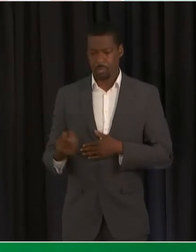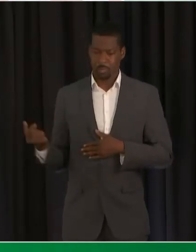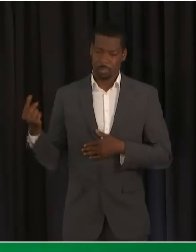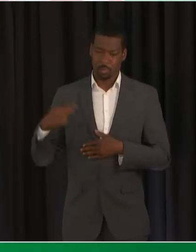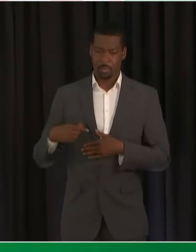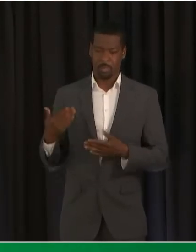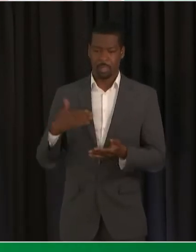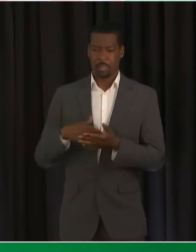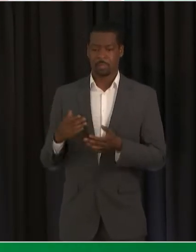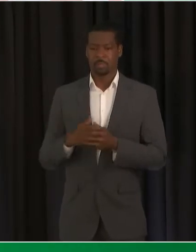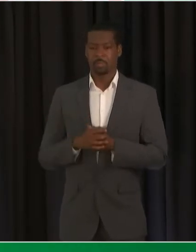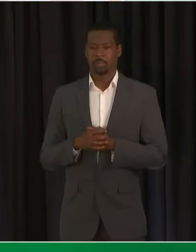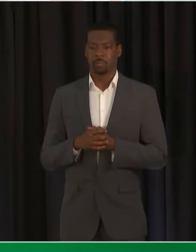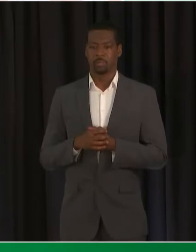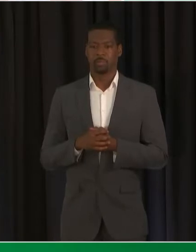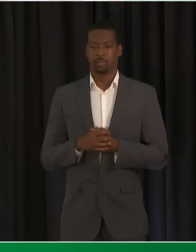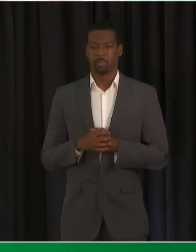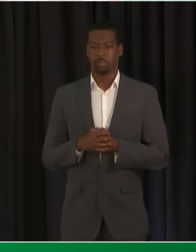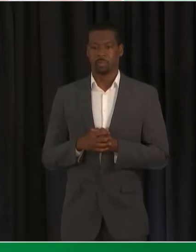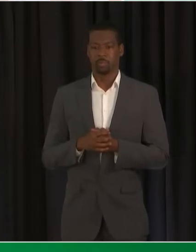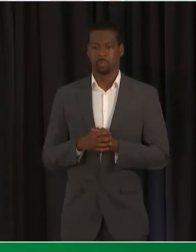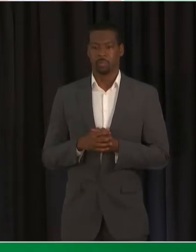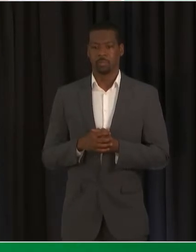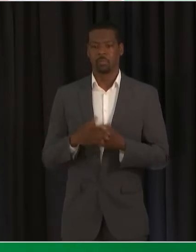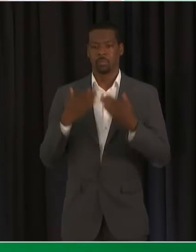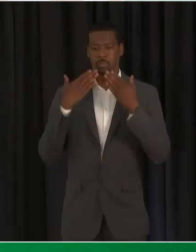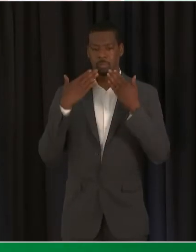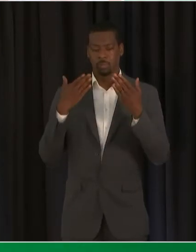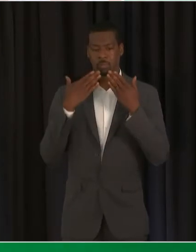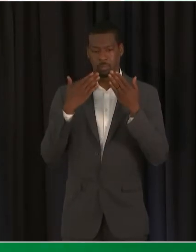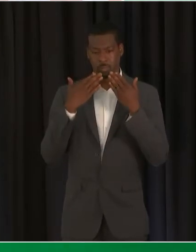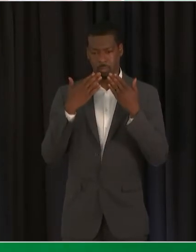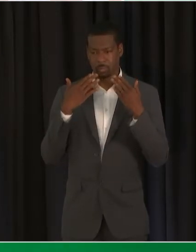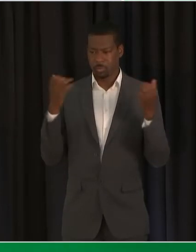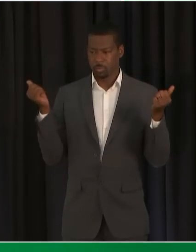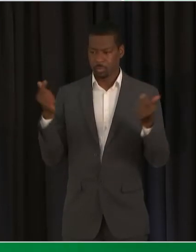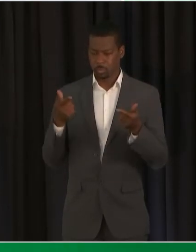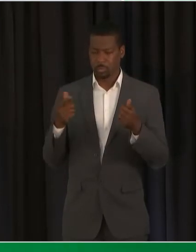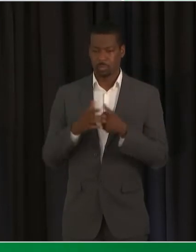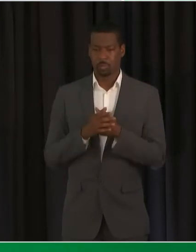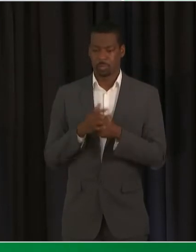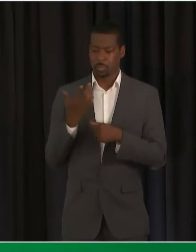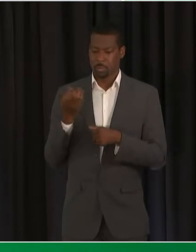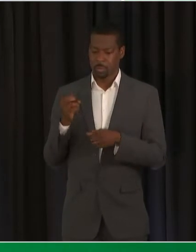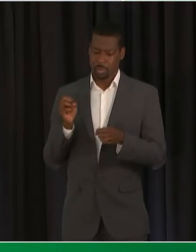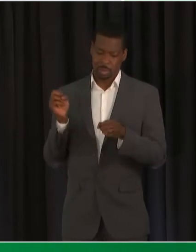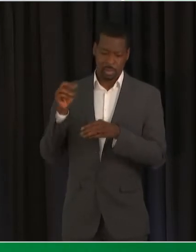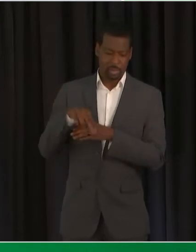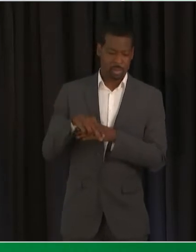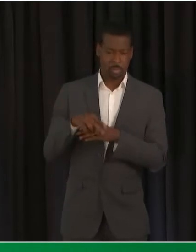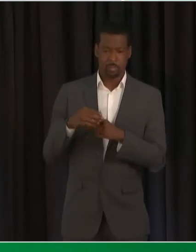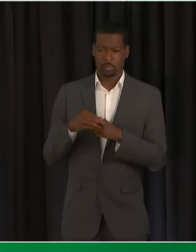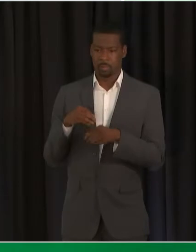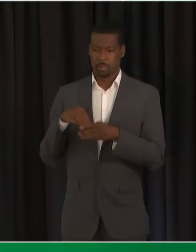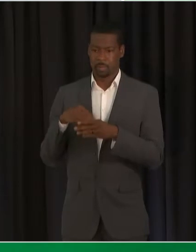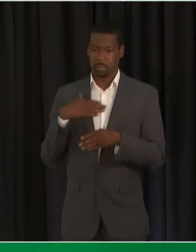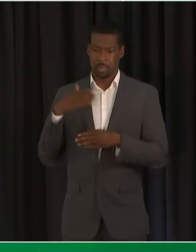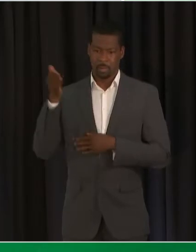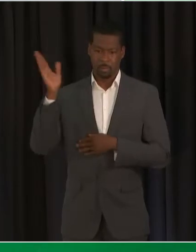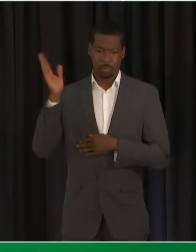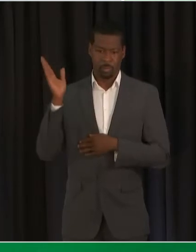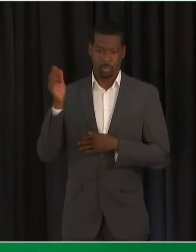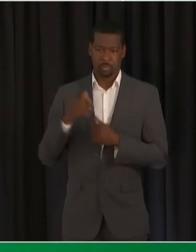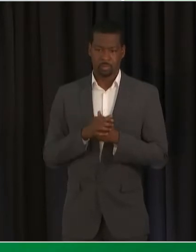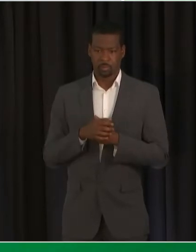again for coming back with us this Tuesday afternoon. All right, well, thank you very much, Christy. I want to jump right into the